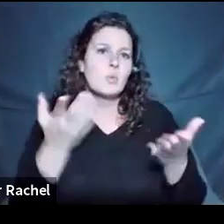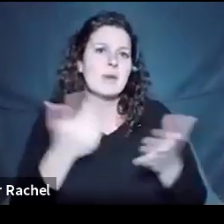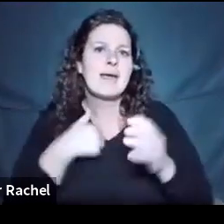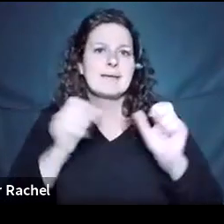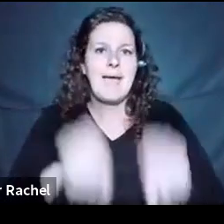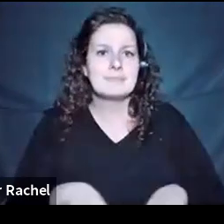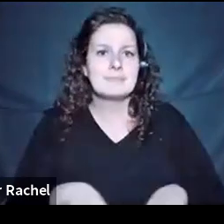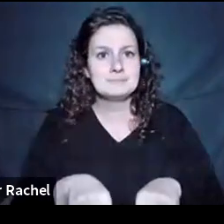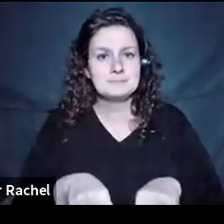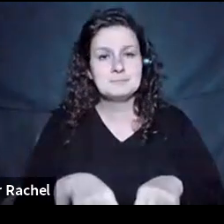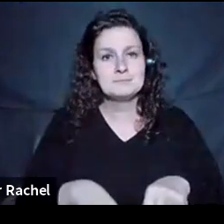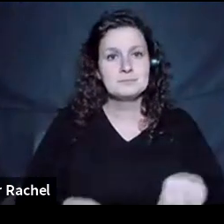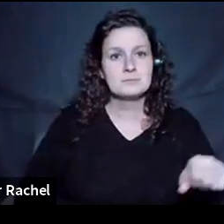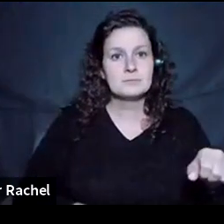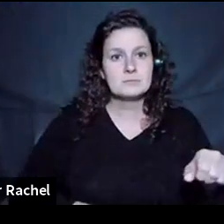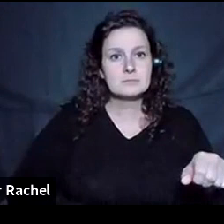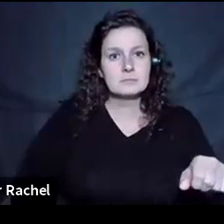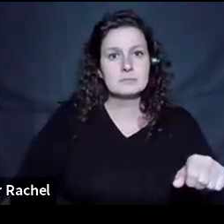do.